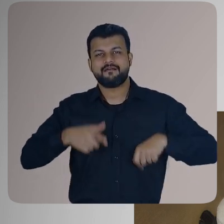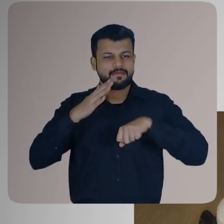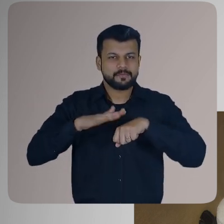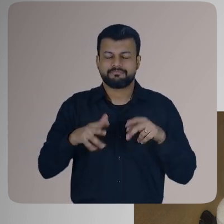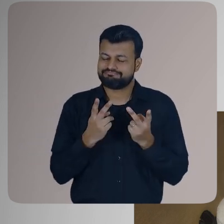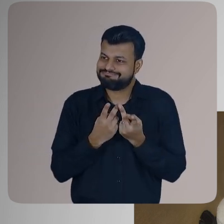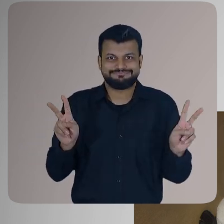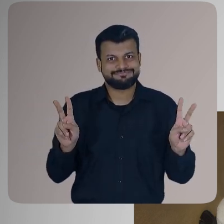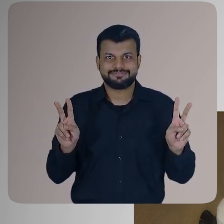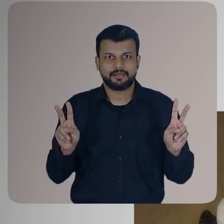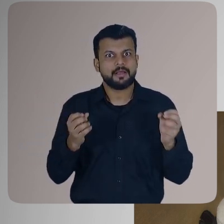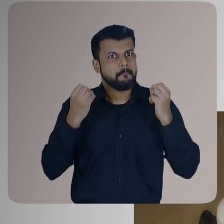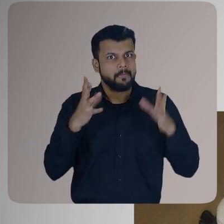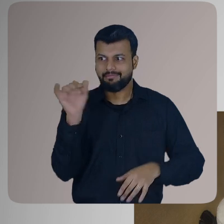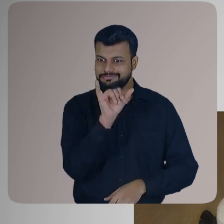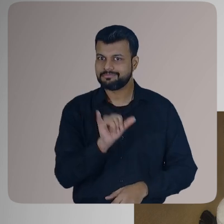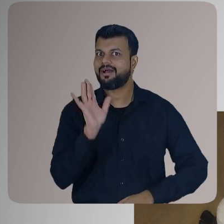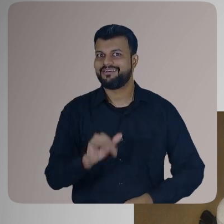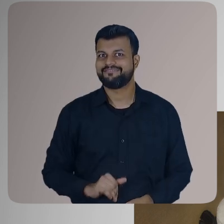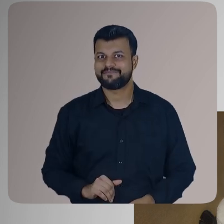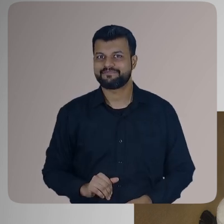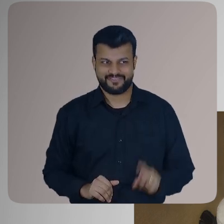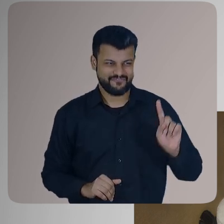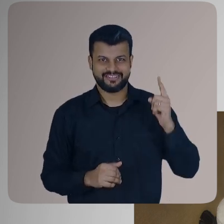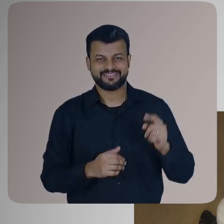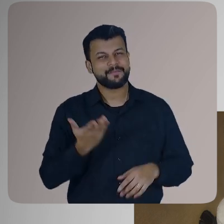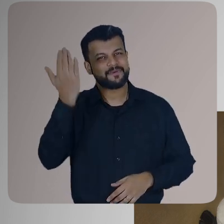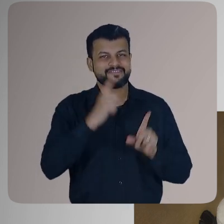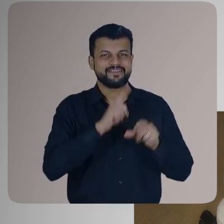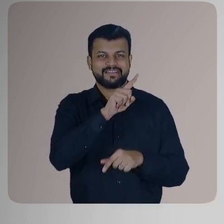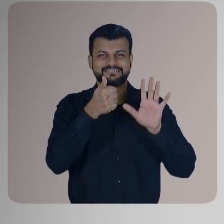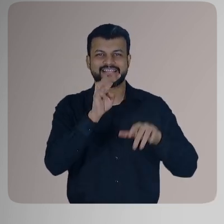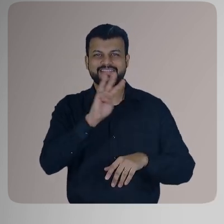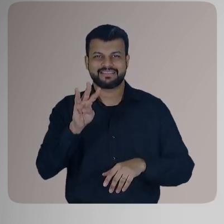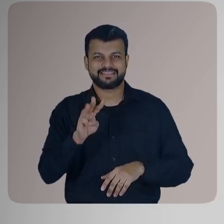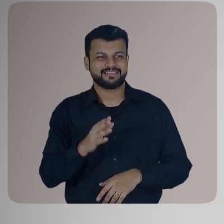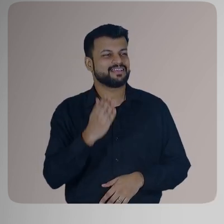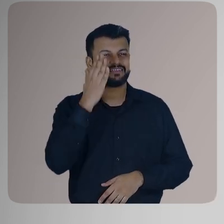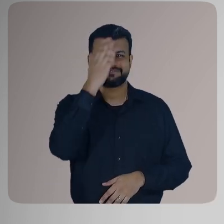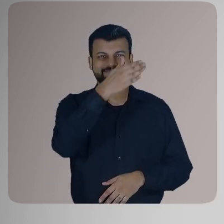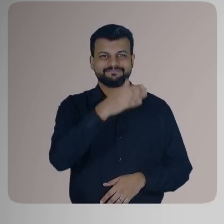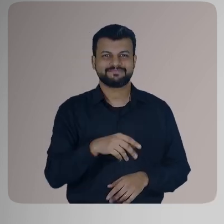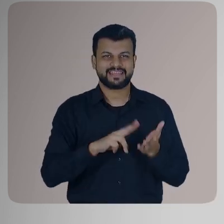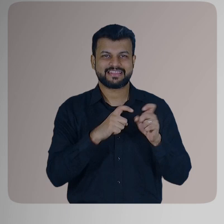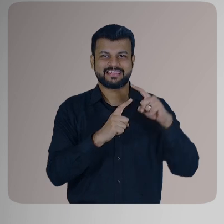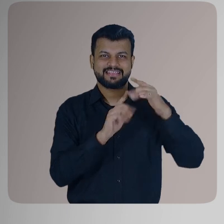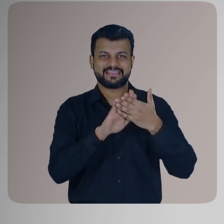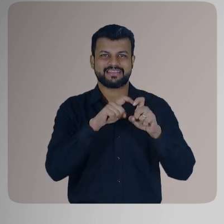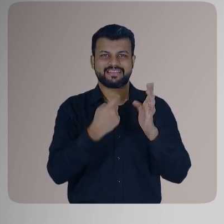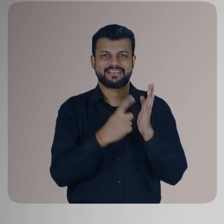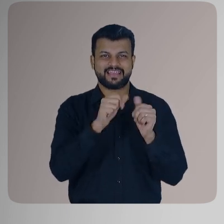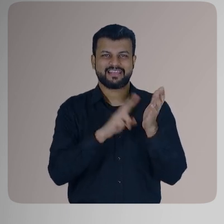experiences, but there are many interesting points of comparison between them. On the one hand, we have a portrait painted